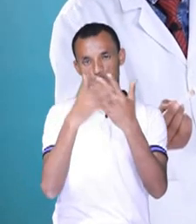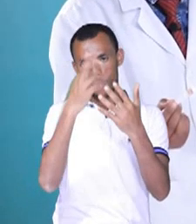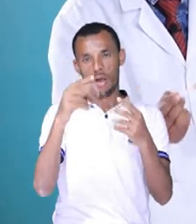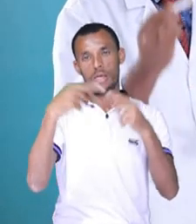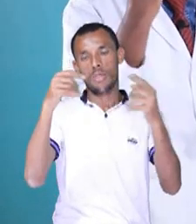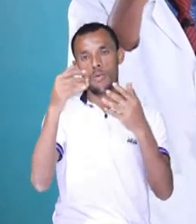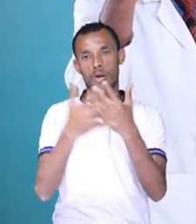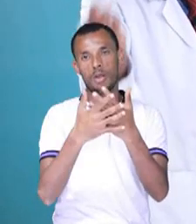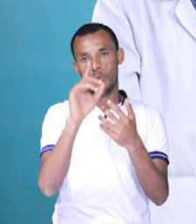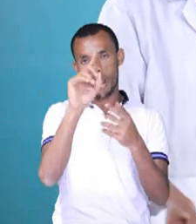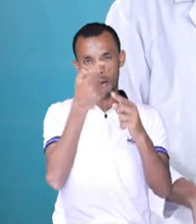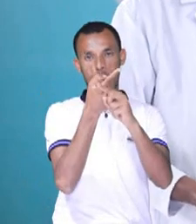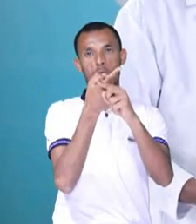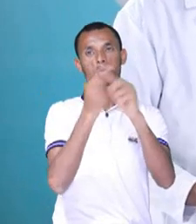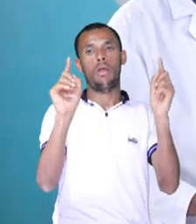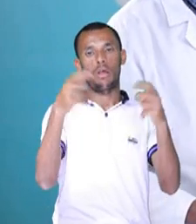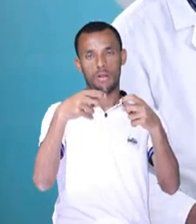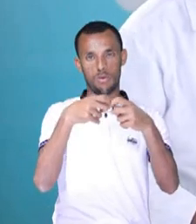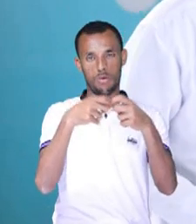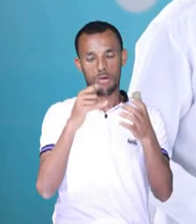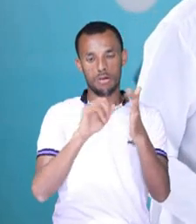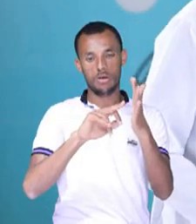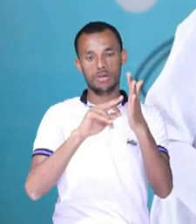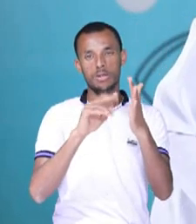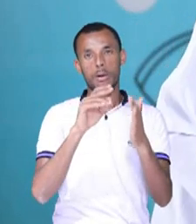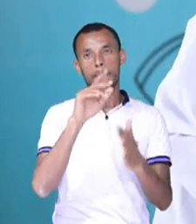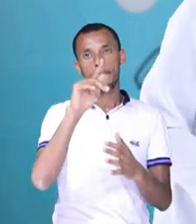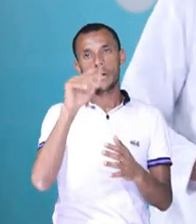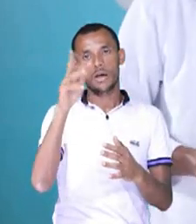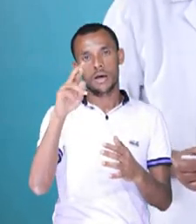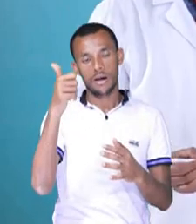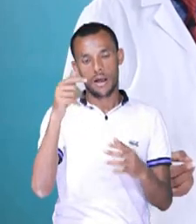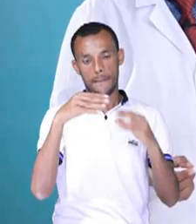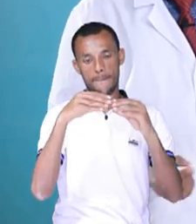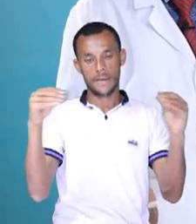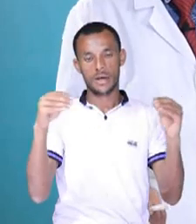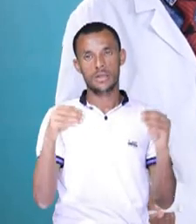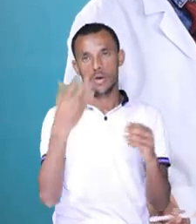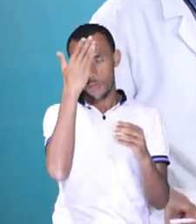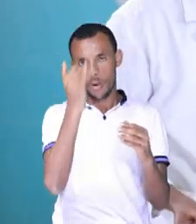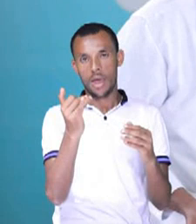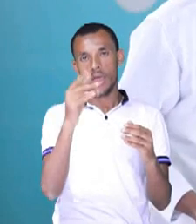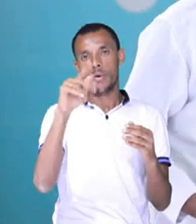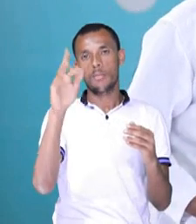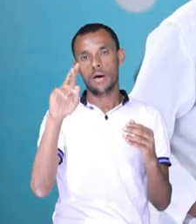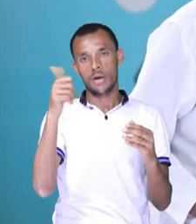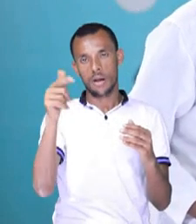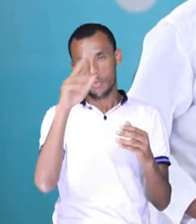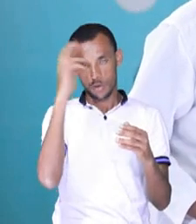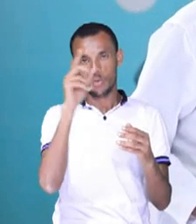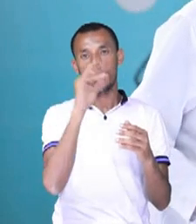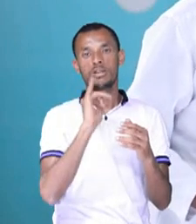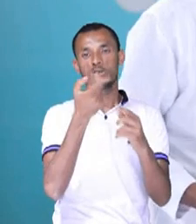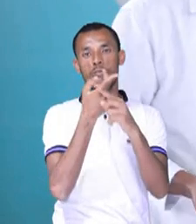it contains one free electron is paramagnetic. Therefore, this species, it is paramagnetic. Why paramagnetic? Because one